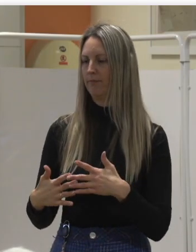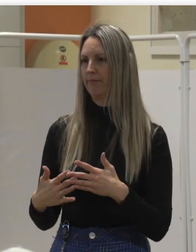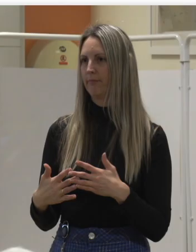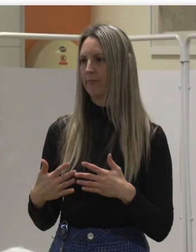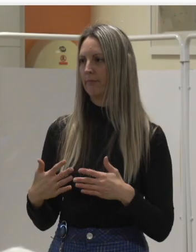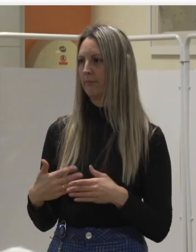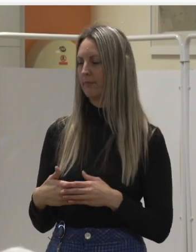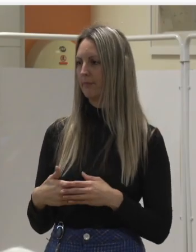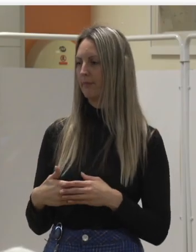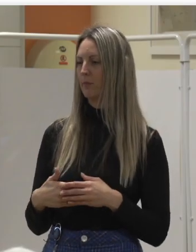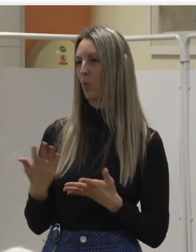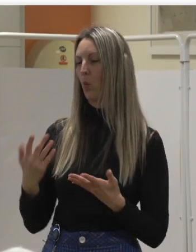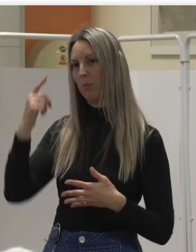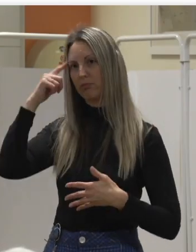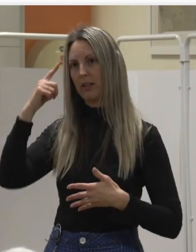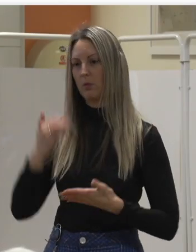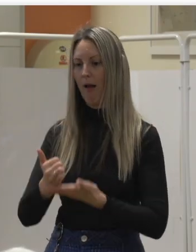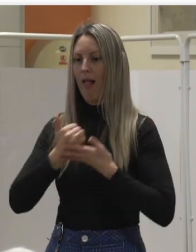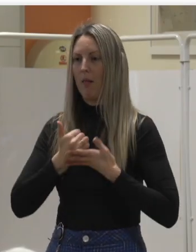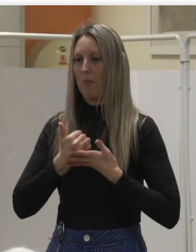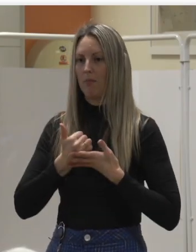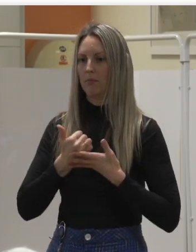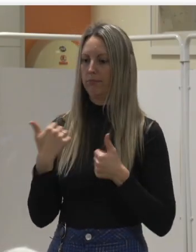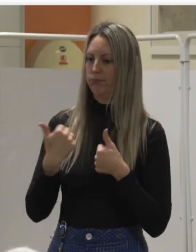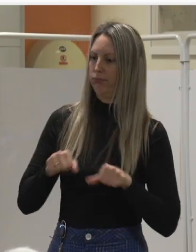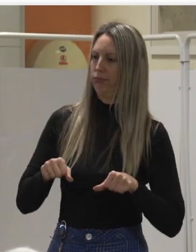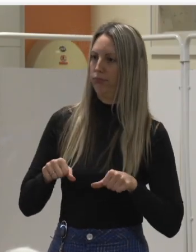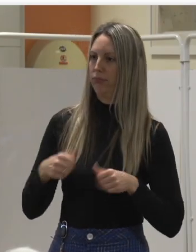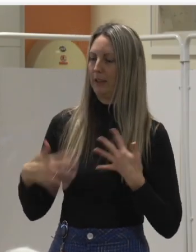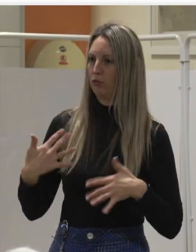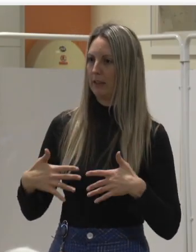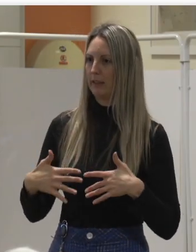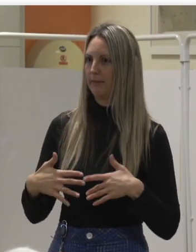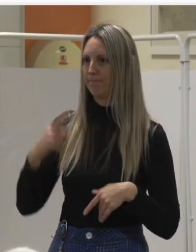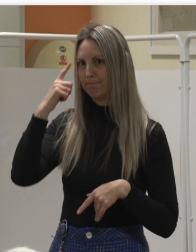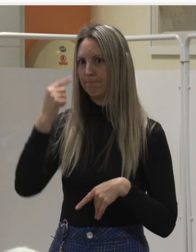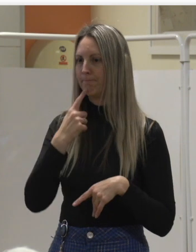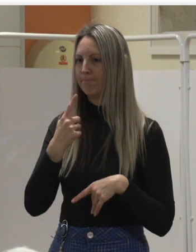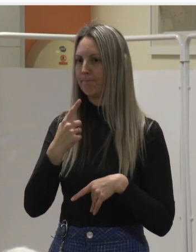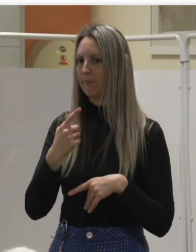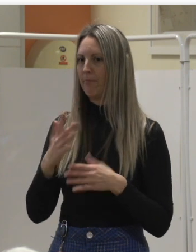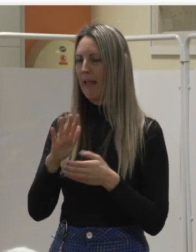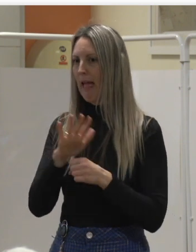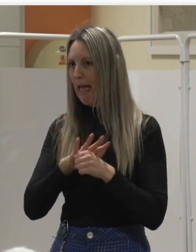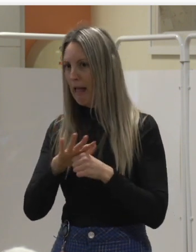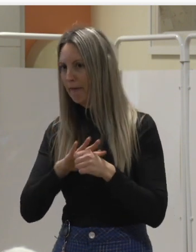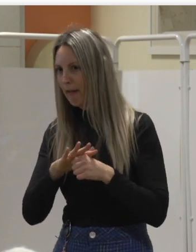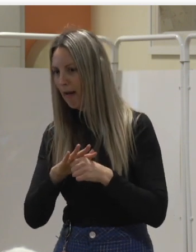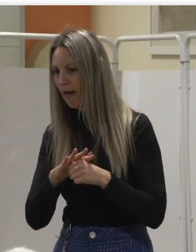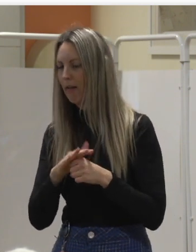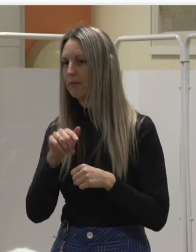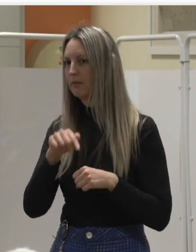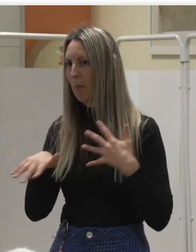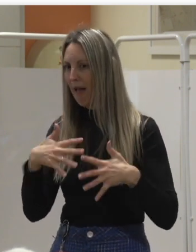to aid the healing process, the brain tells the muscles to hold those areas which pain comes from tight. So